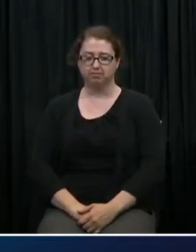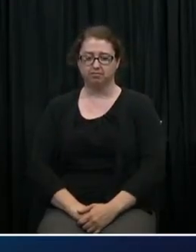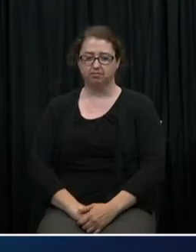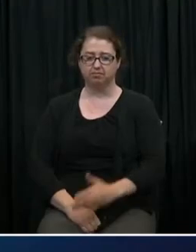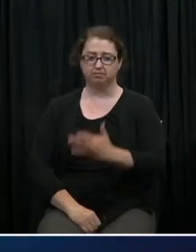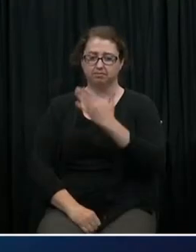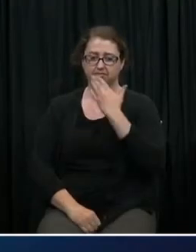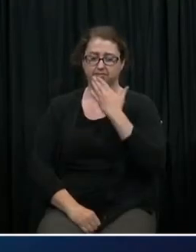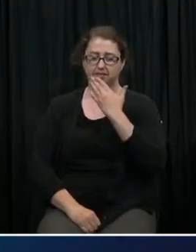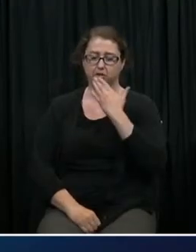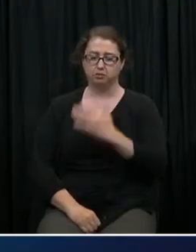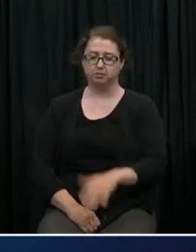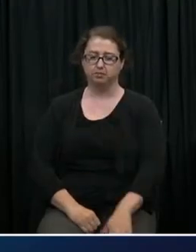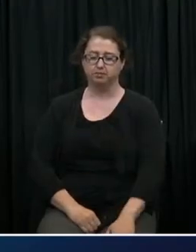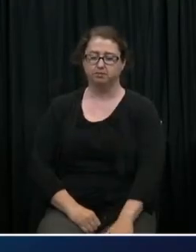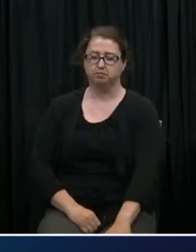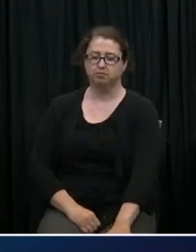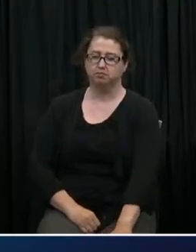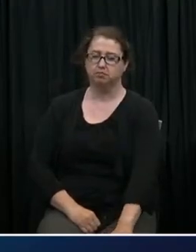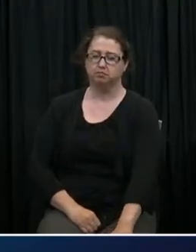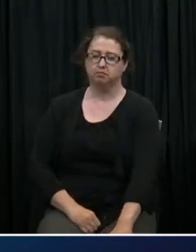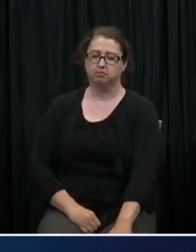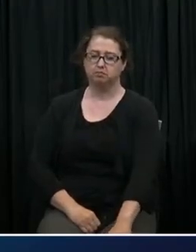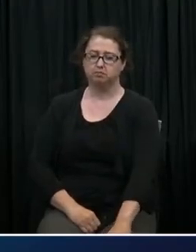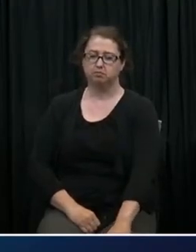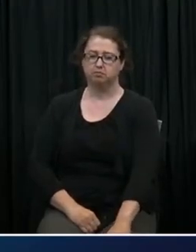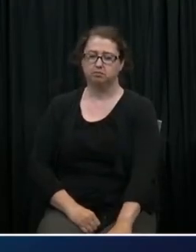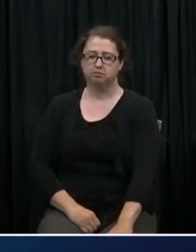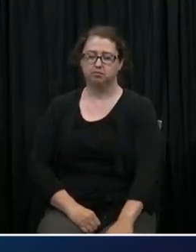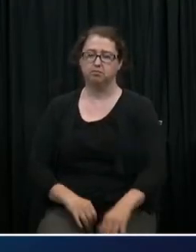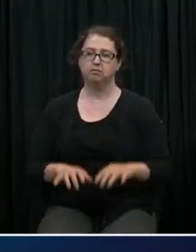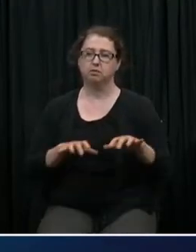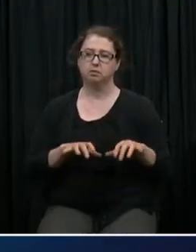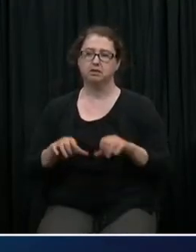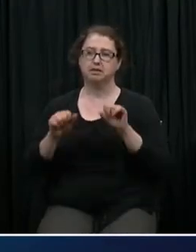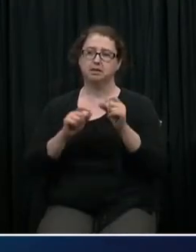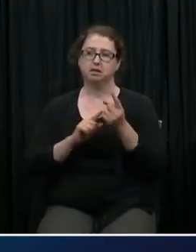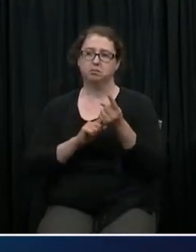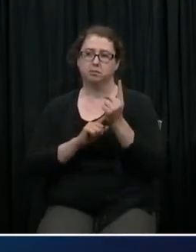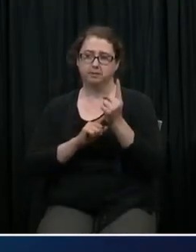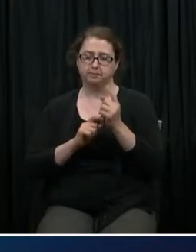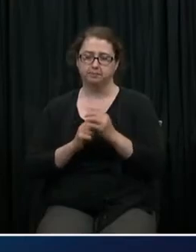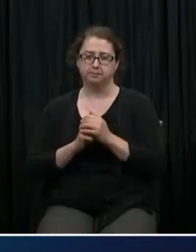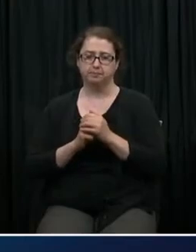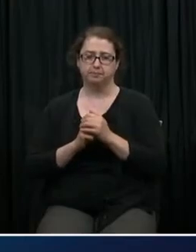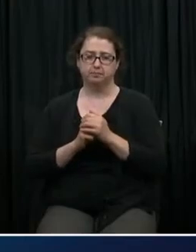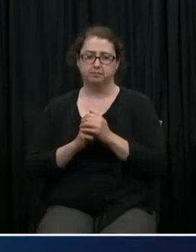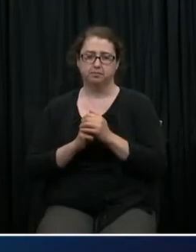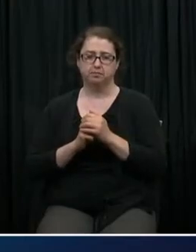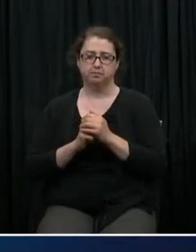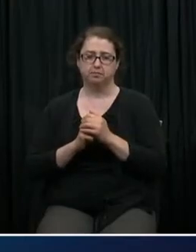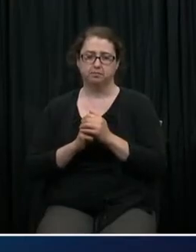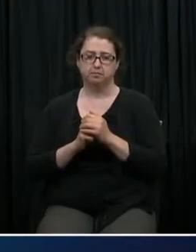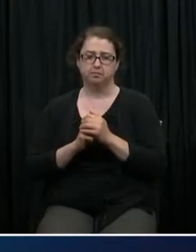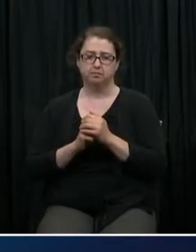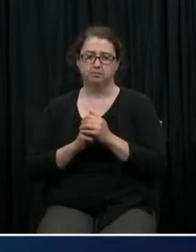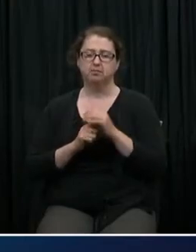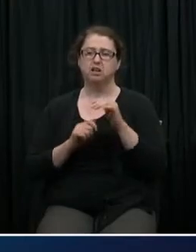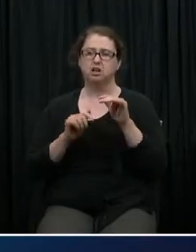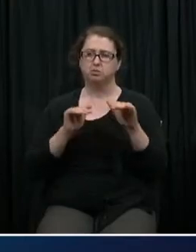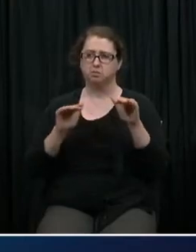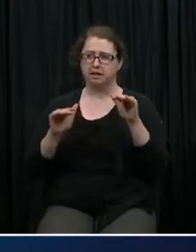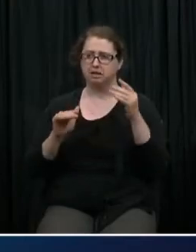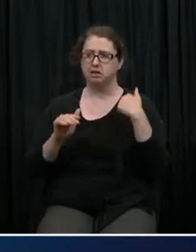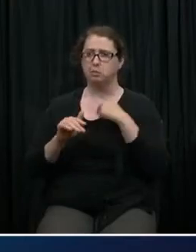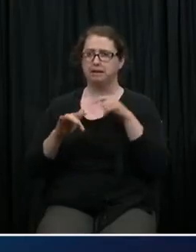Thank you, Pastor Chair. And I'd like to take the moment to remind you that we left behind a couple of